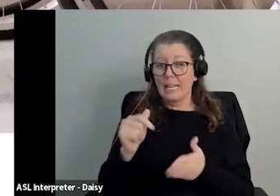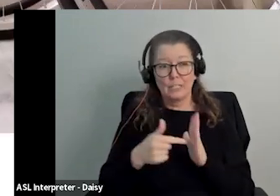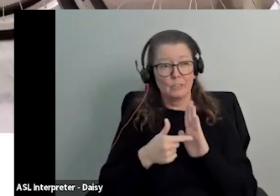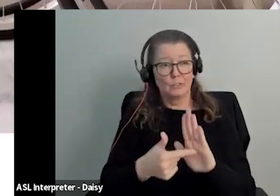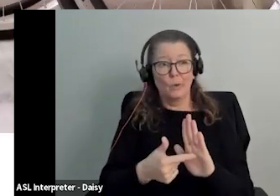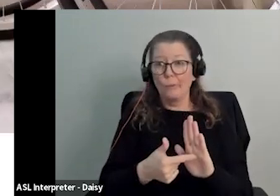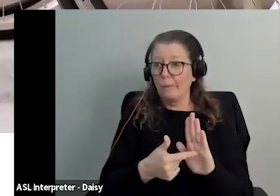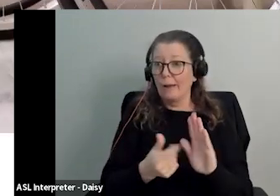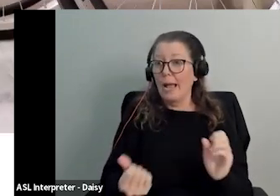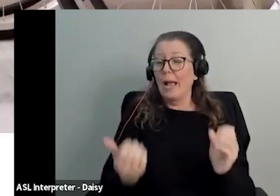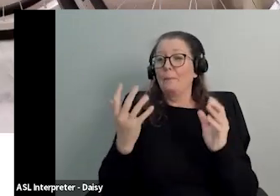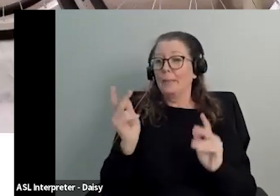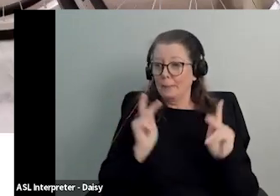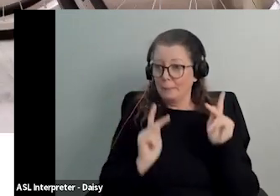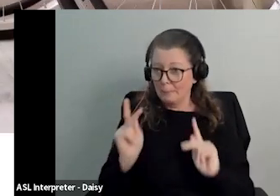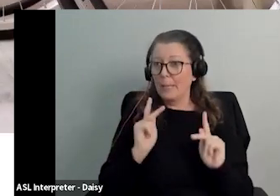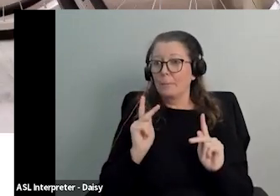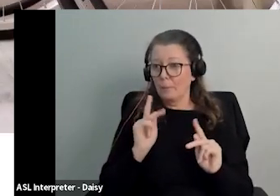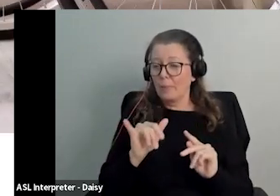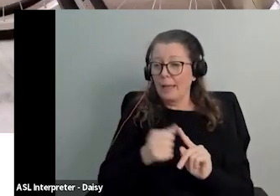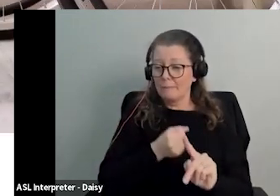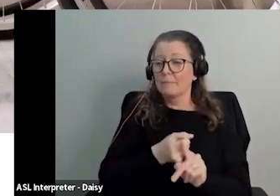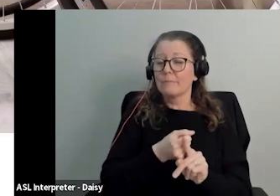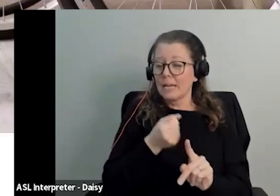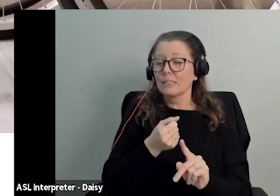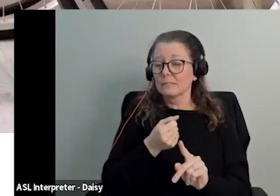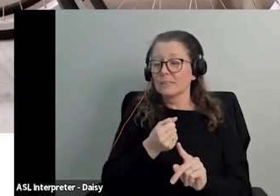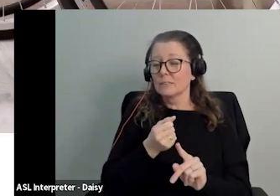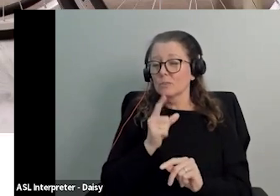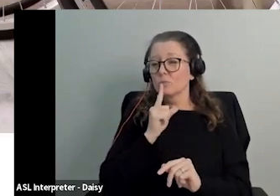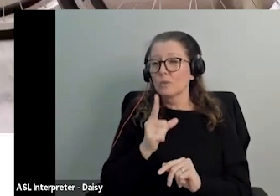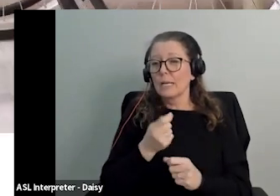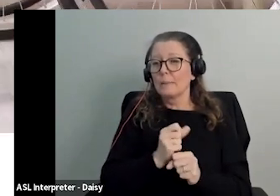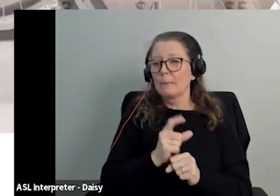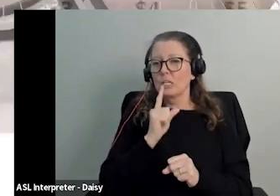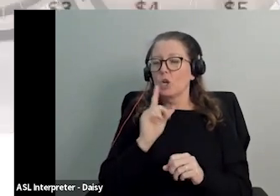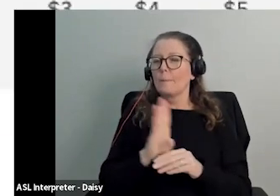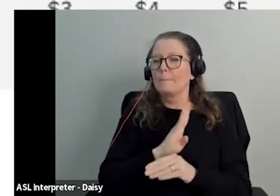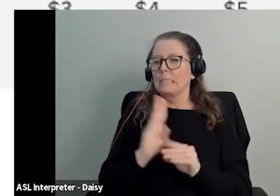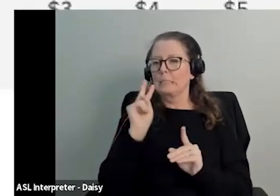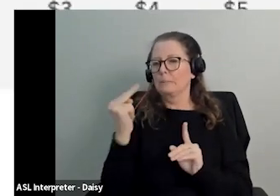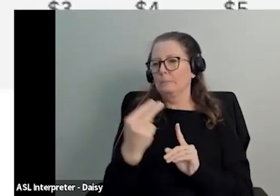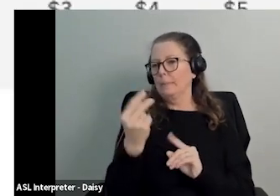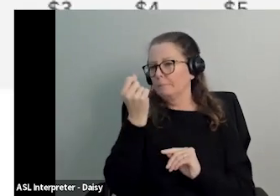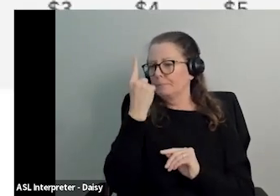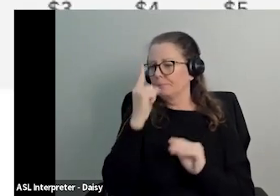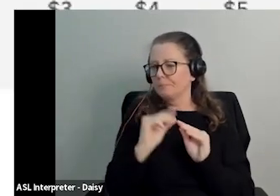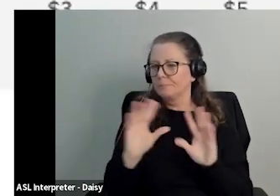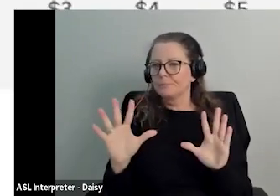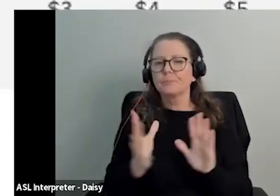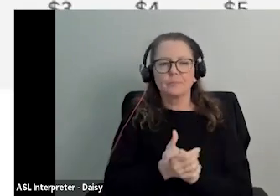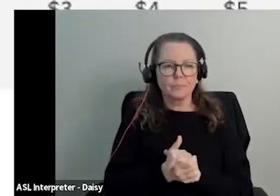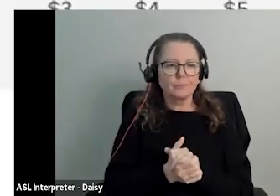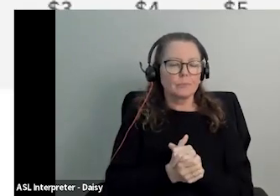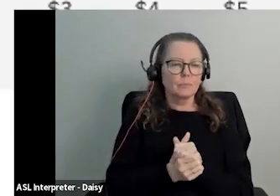global population. It's certainly something that should be understood from a business case. Also, when it